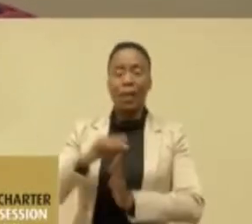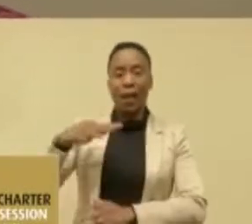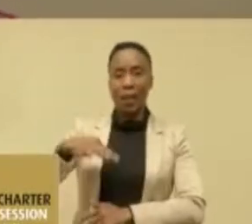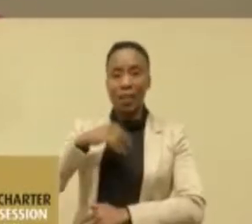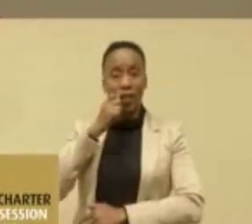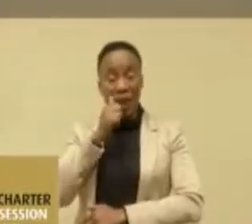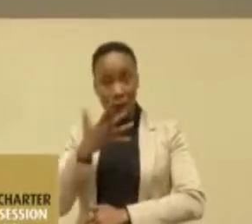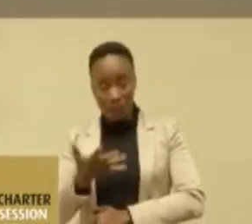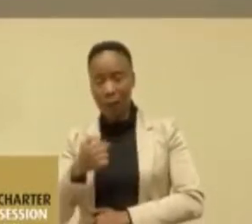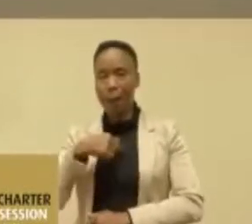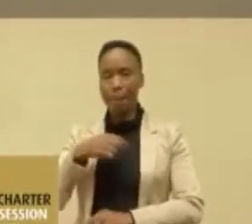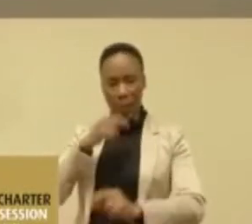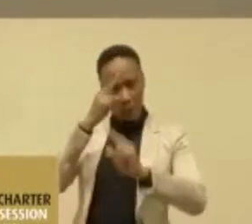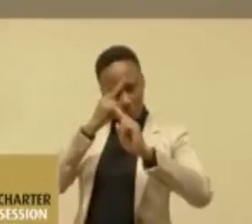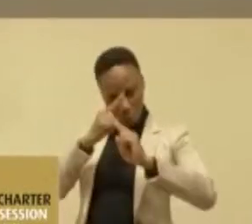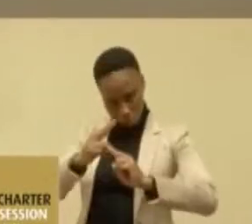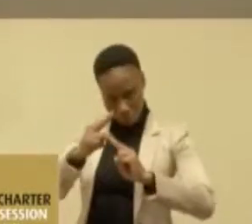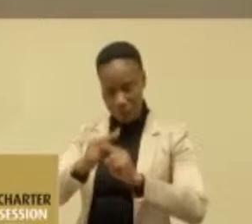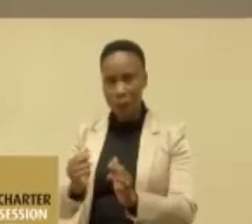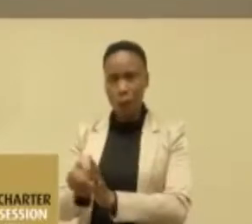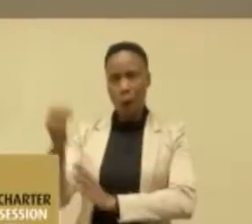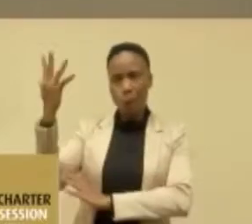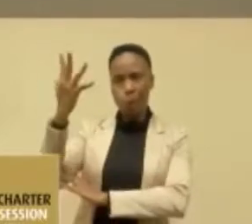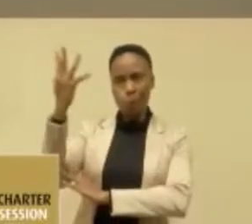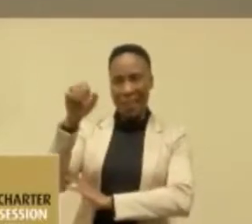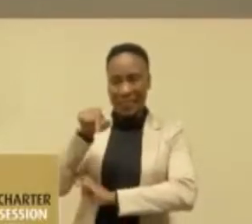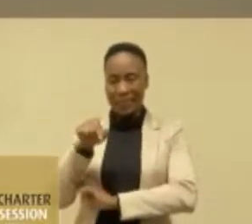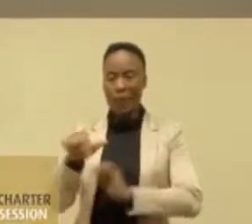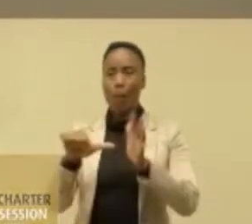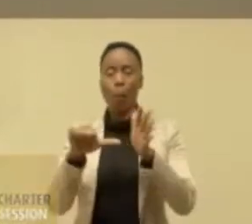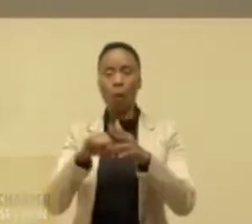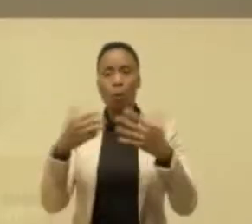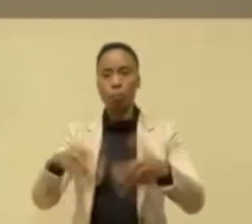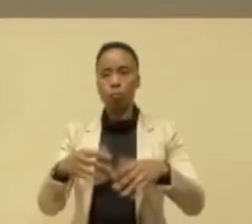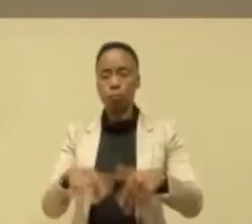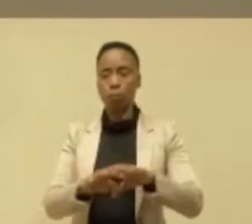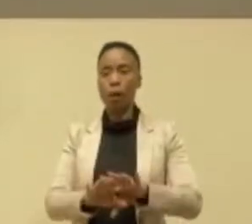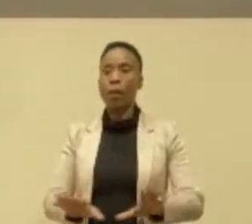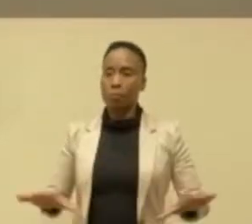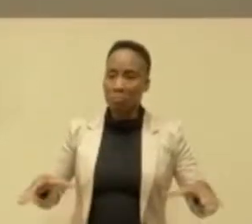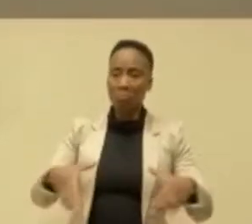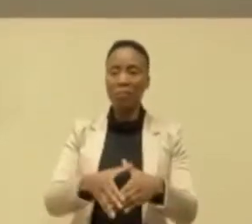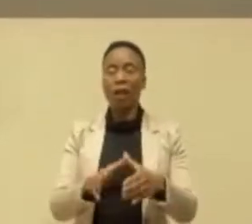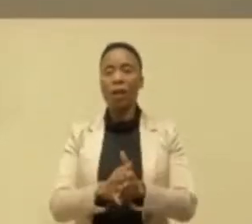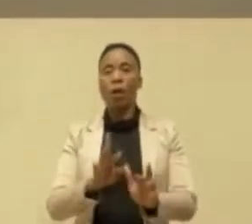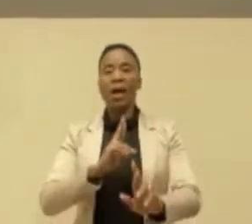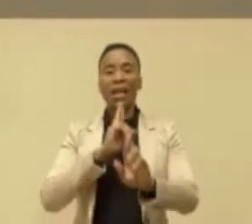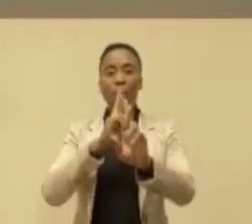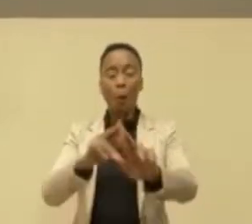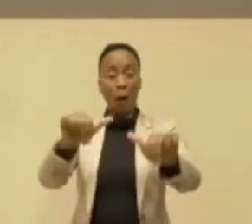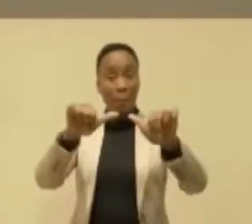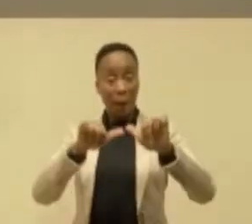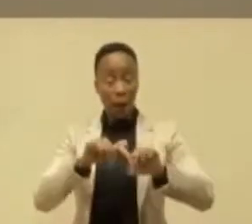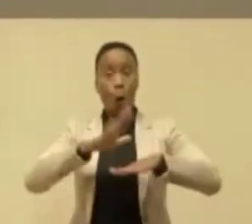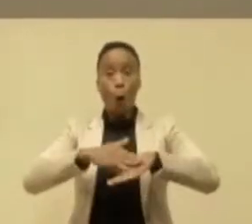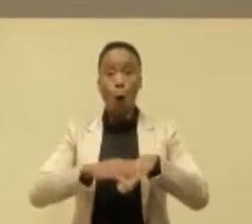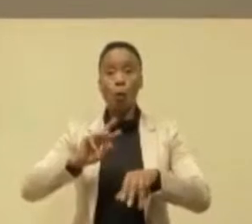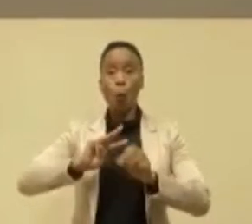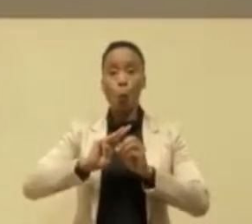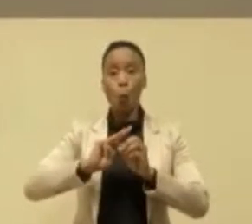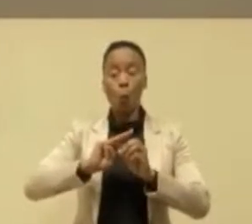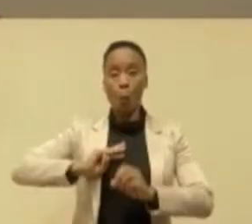honored to address you in this important session for the report back on the women's charter development